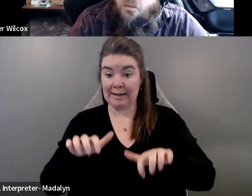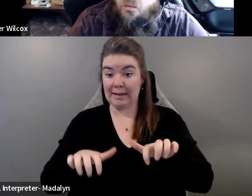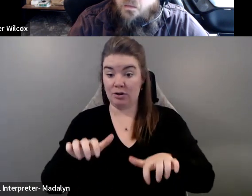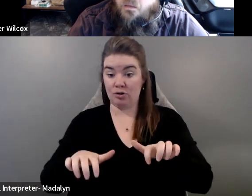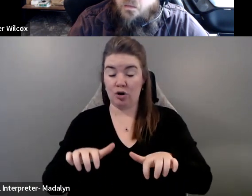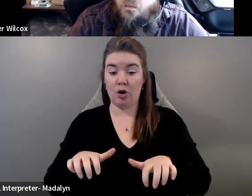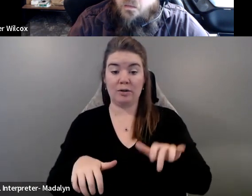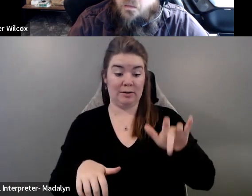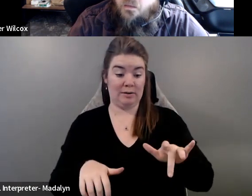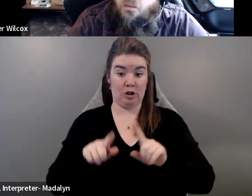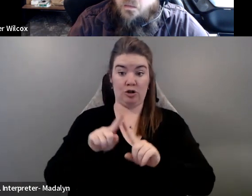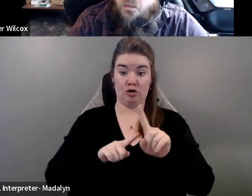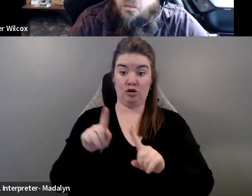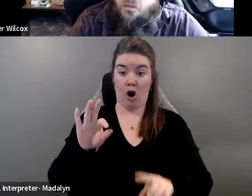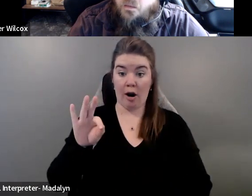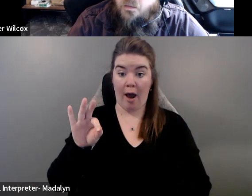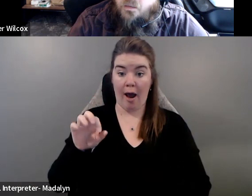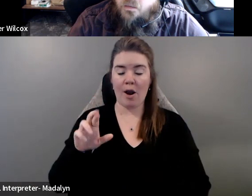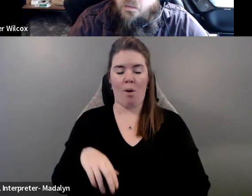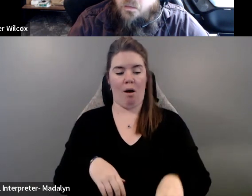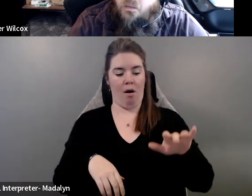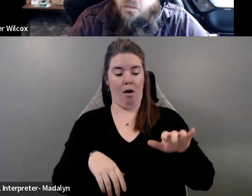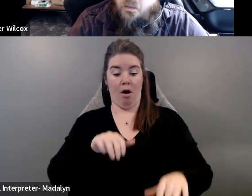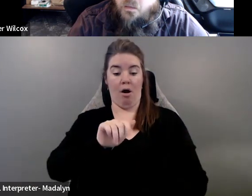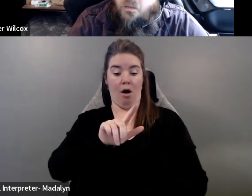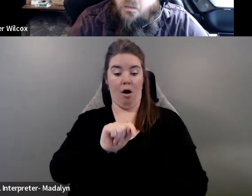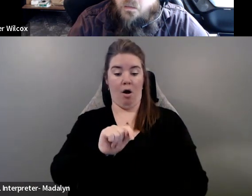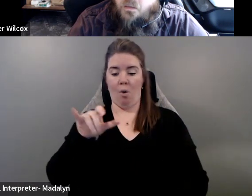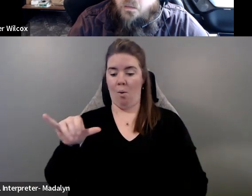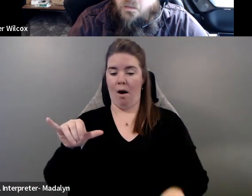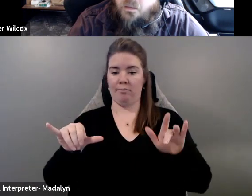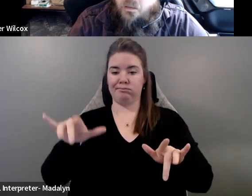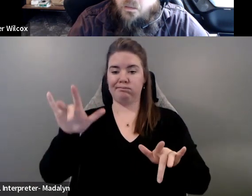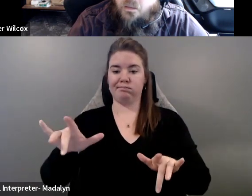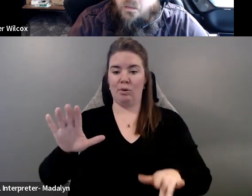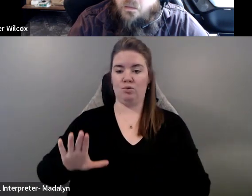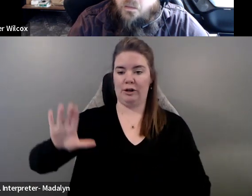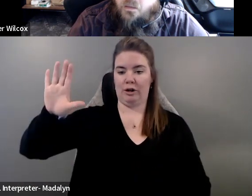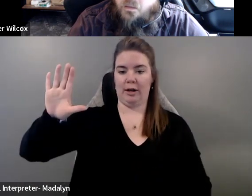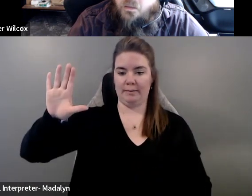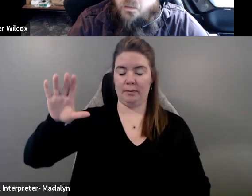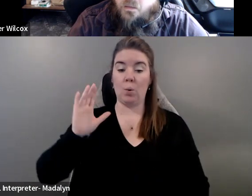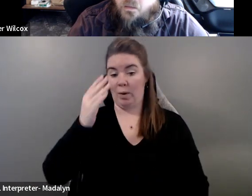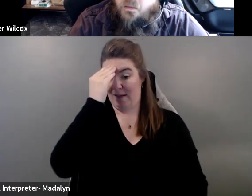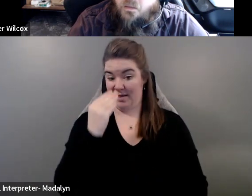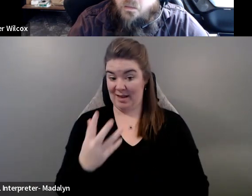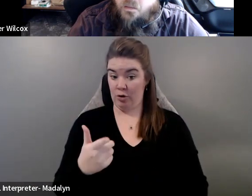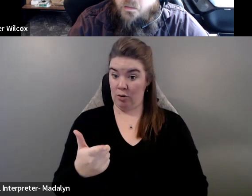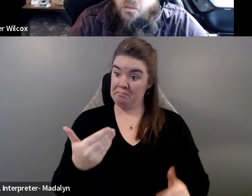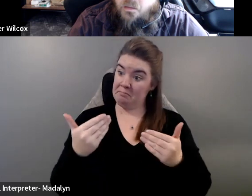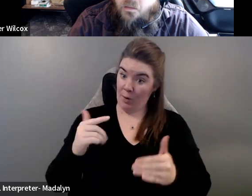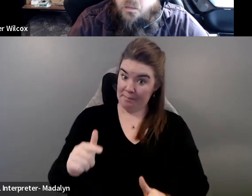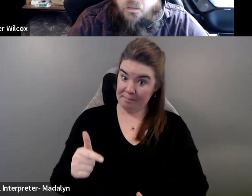press *9 or Alt and Y on your keypad to raise your hand. We will then let you know when you can unmute,